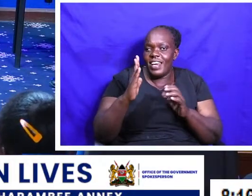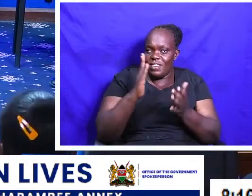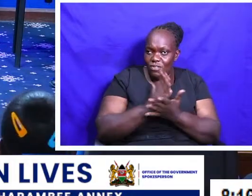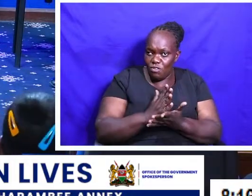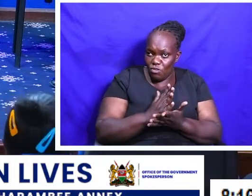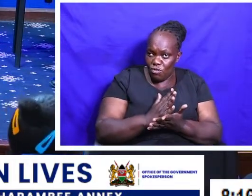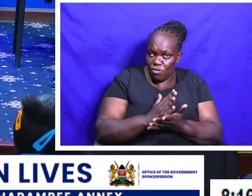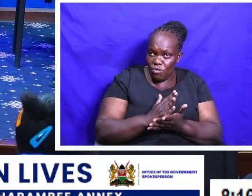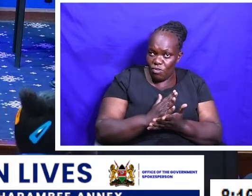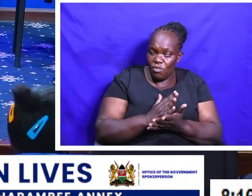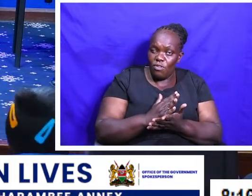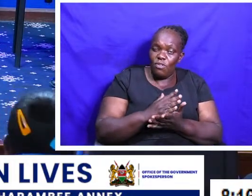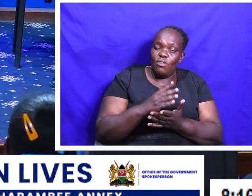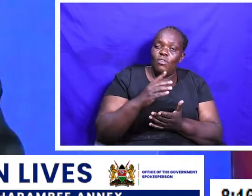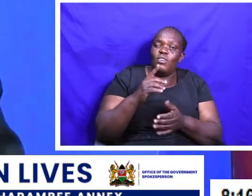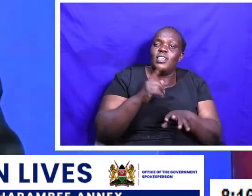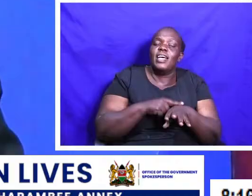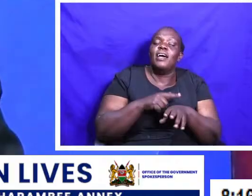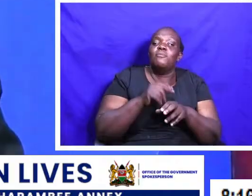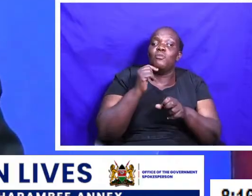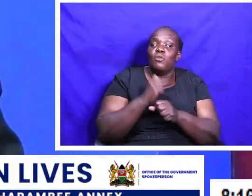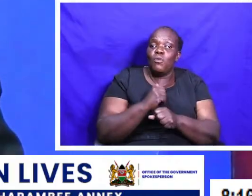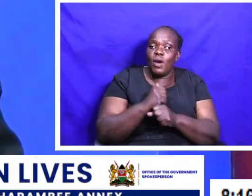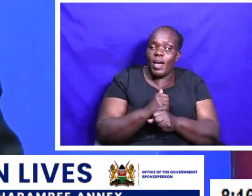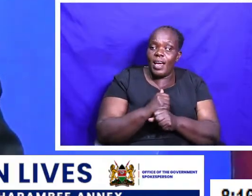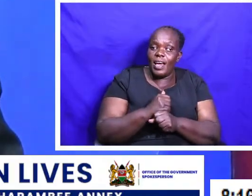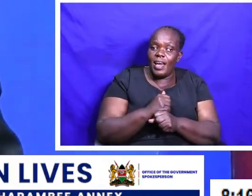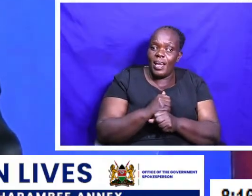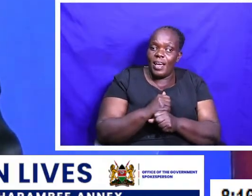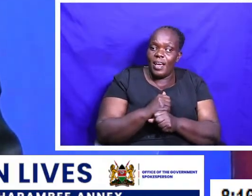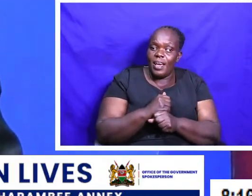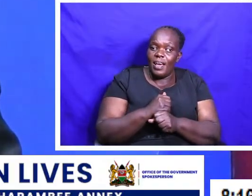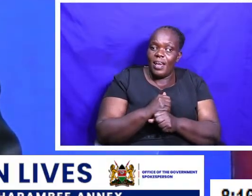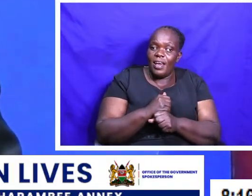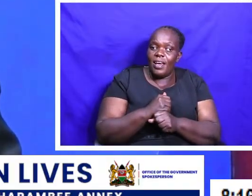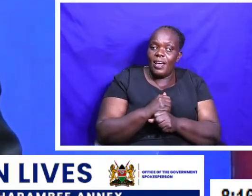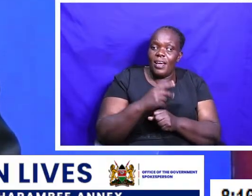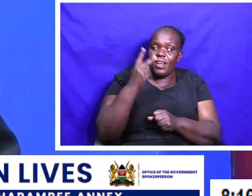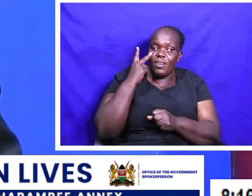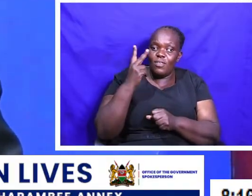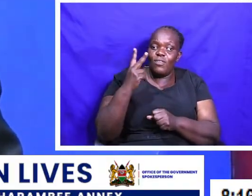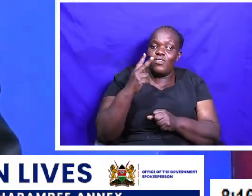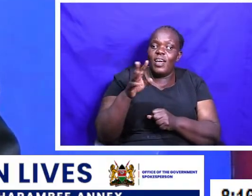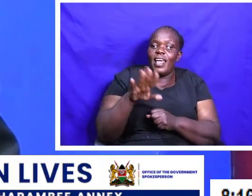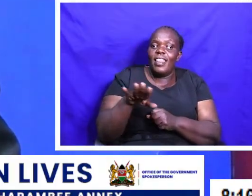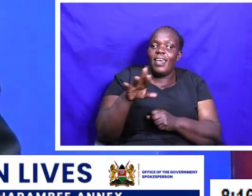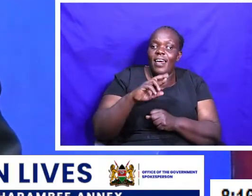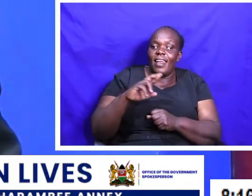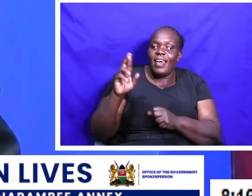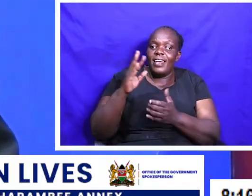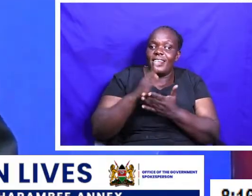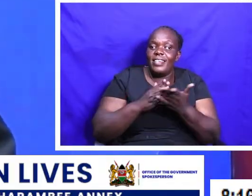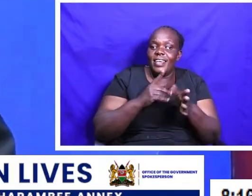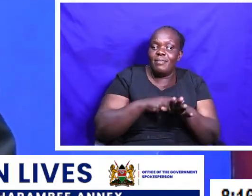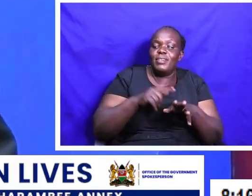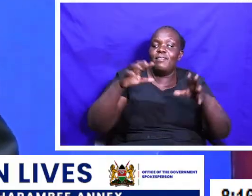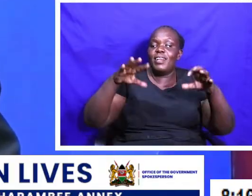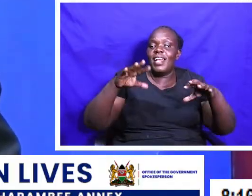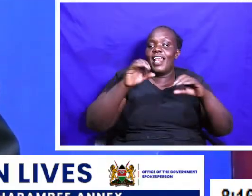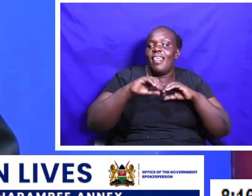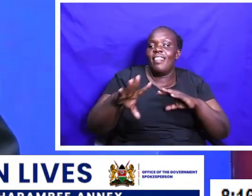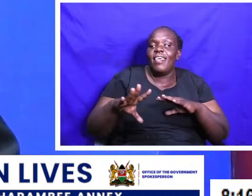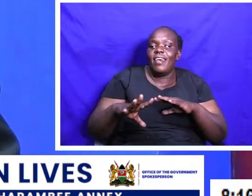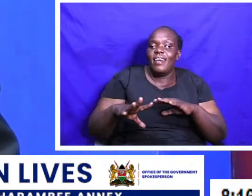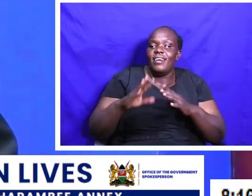In fact, it helped me a lot even when I was working there, because I would look at the things that people write. Sometimes it has rained, a